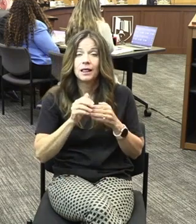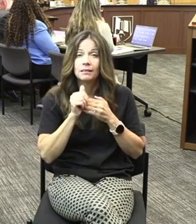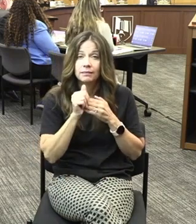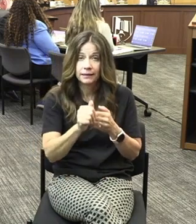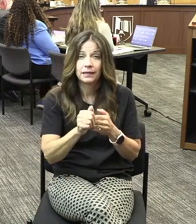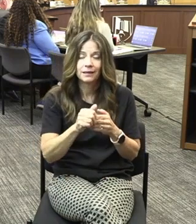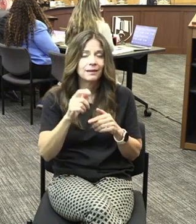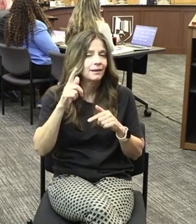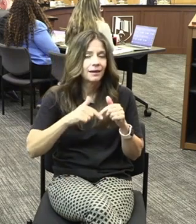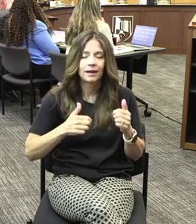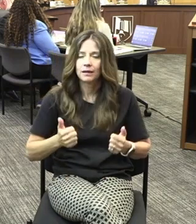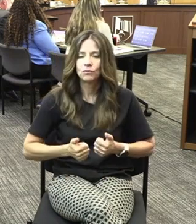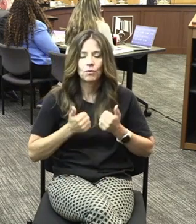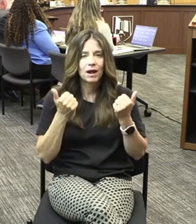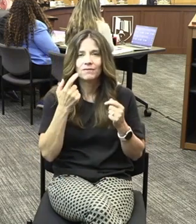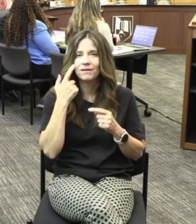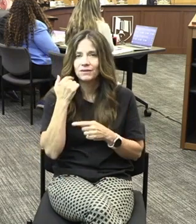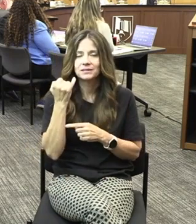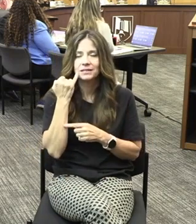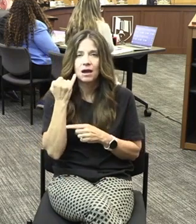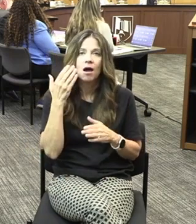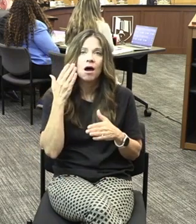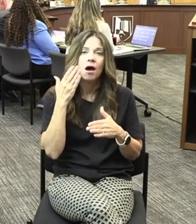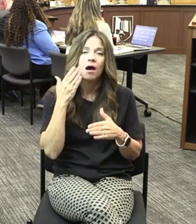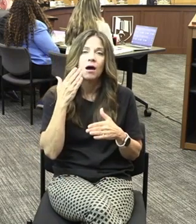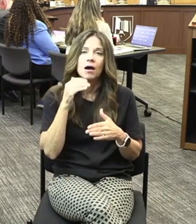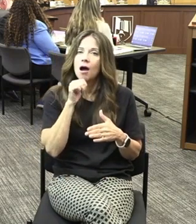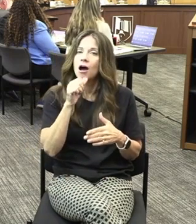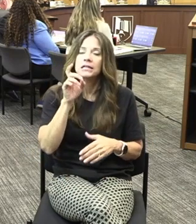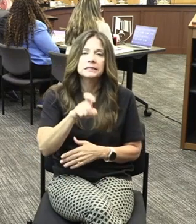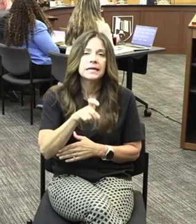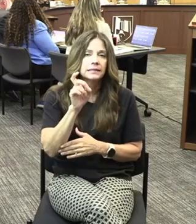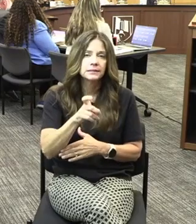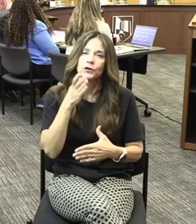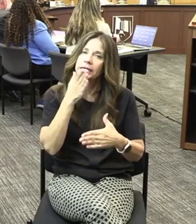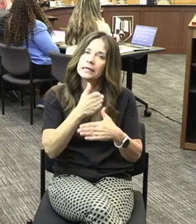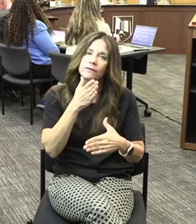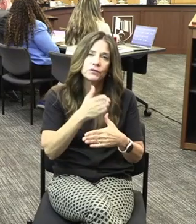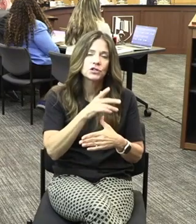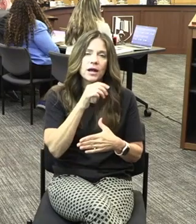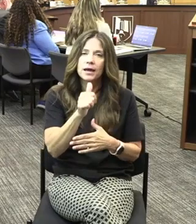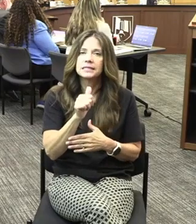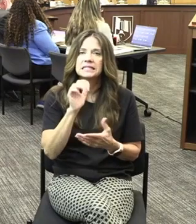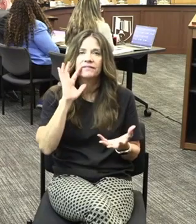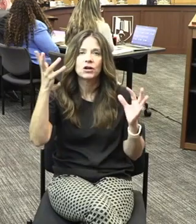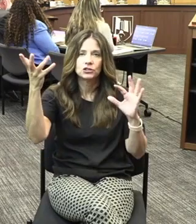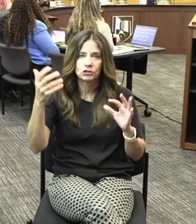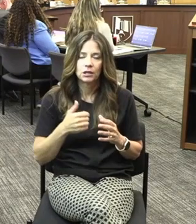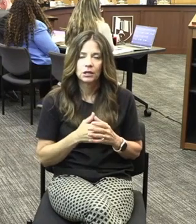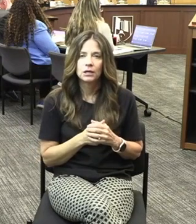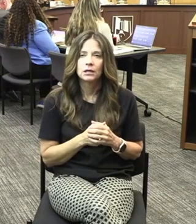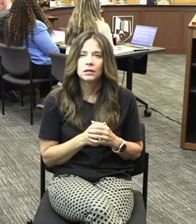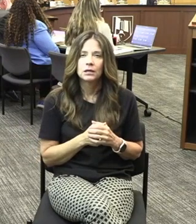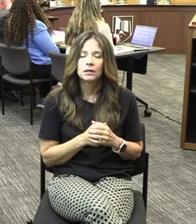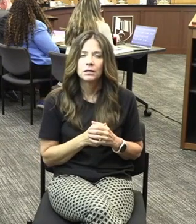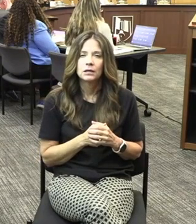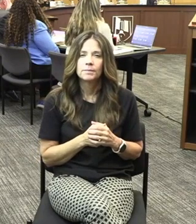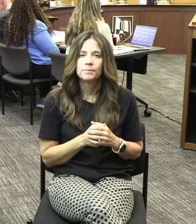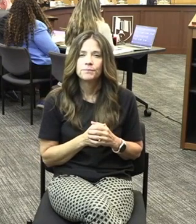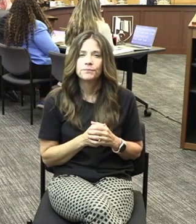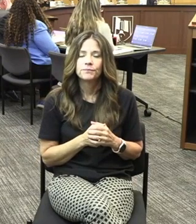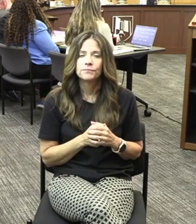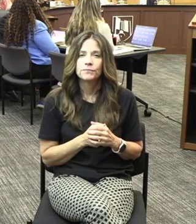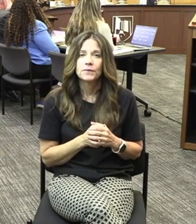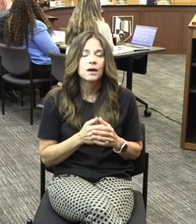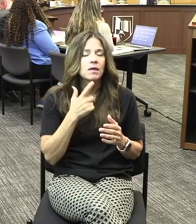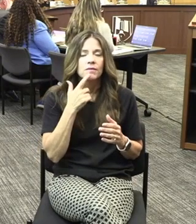is continually subjected to unnecessary interference and dysfunction. The greatest of greatest asset of any college is its people,